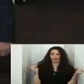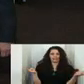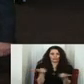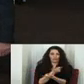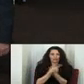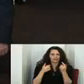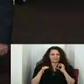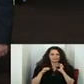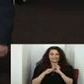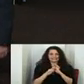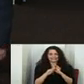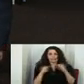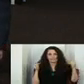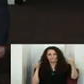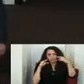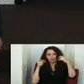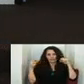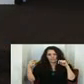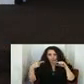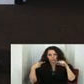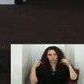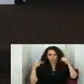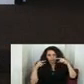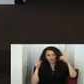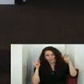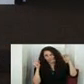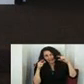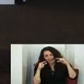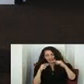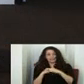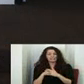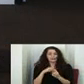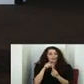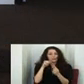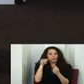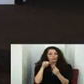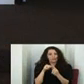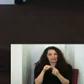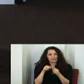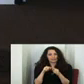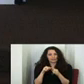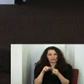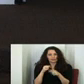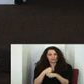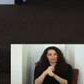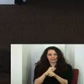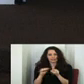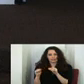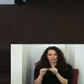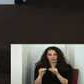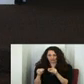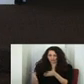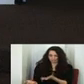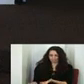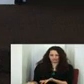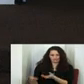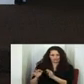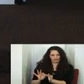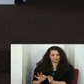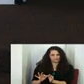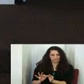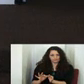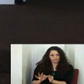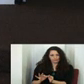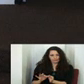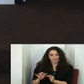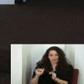sync that when we make that move, it's God's way. It is the way that it's supposed